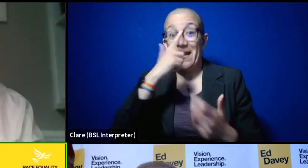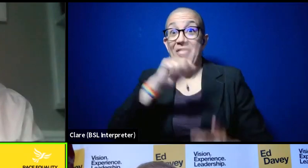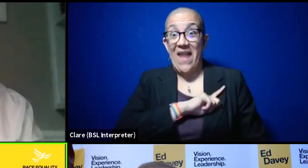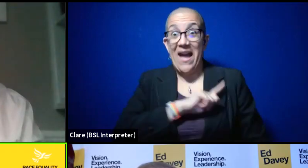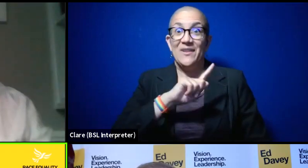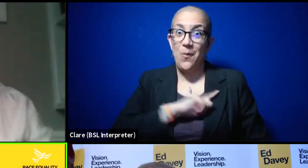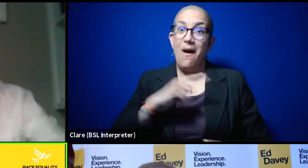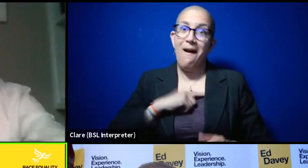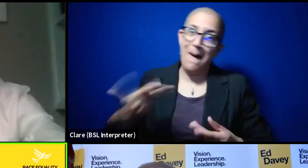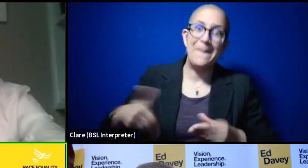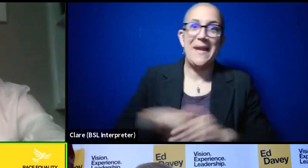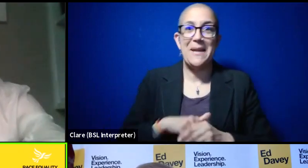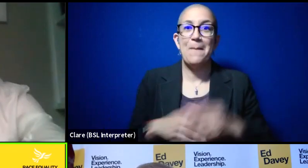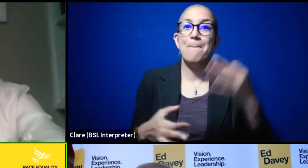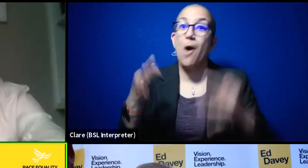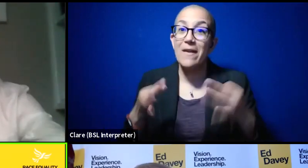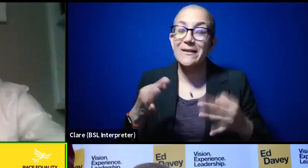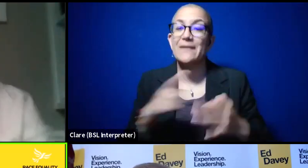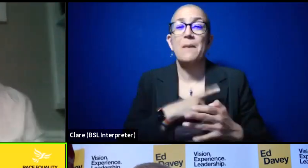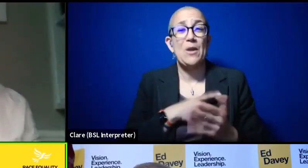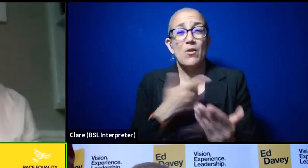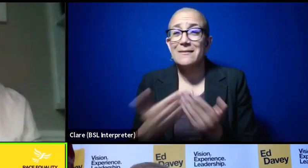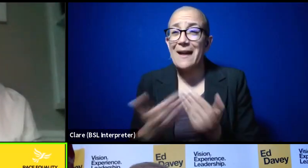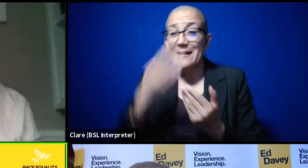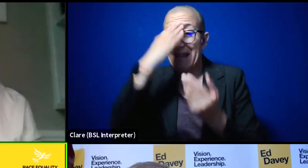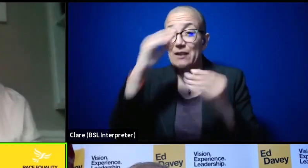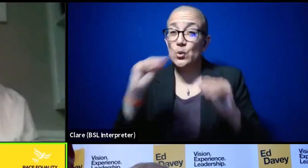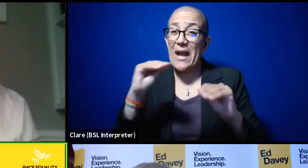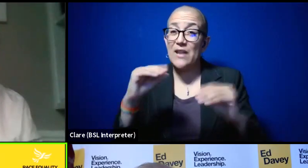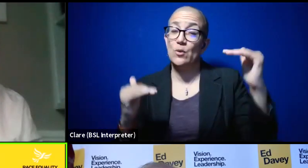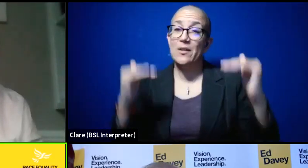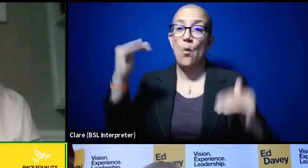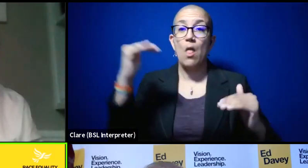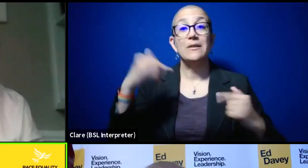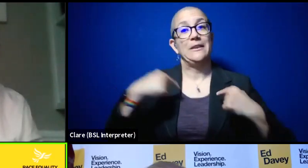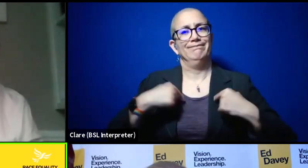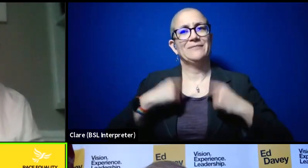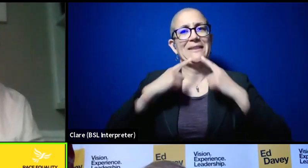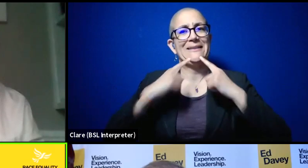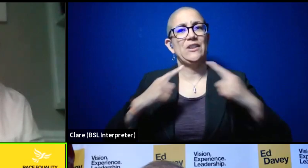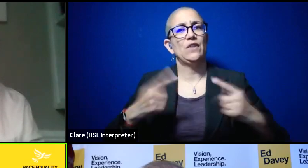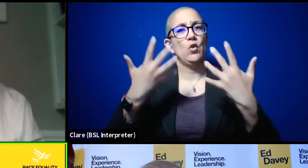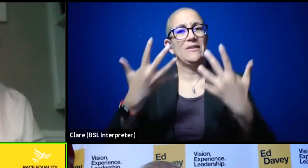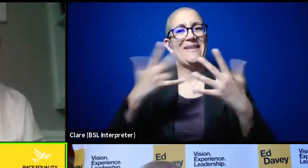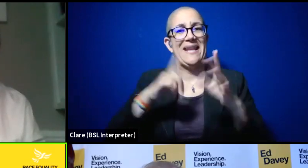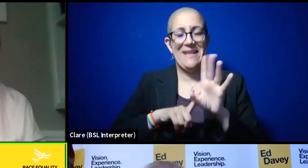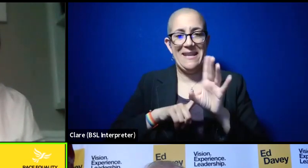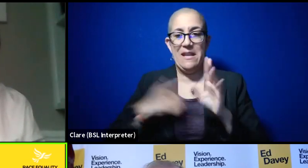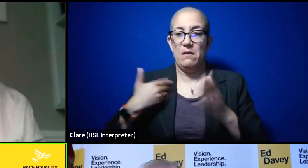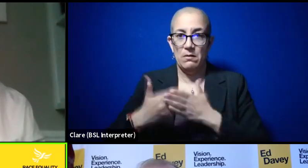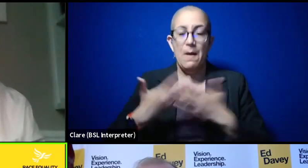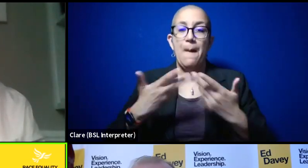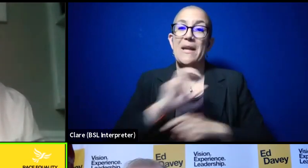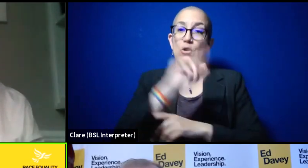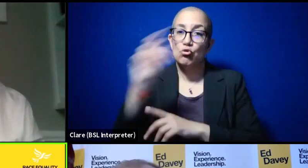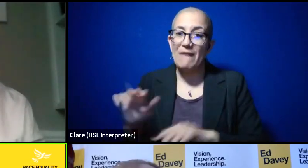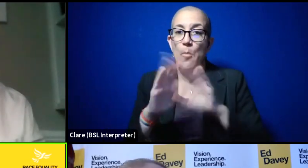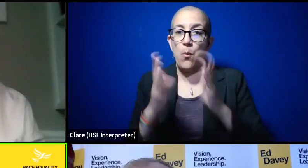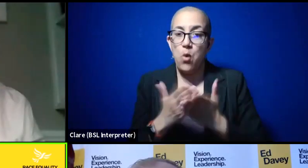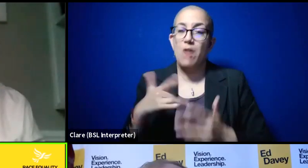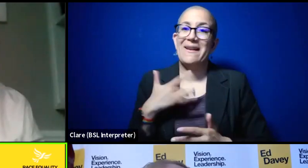in politics, because tackling educational inequality, I was a teacher for 10 years. I traveled the world. I lived in places like